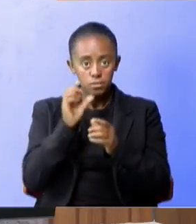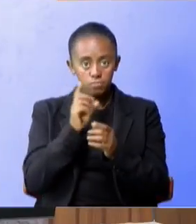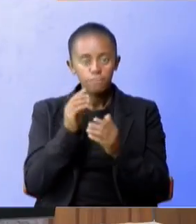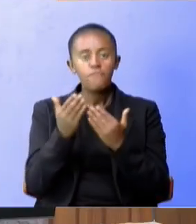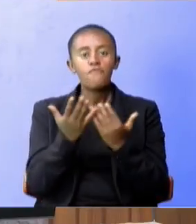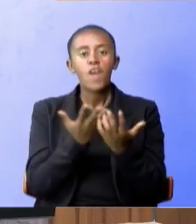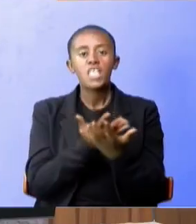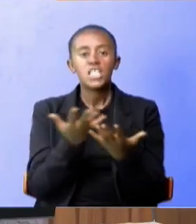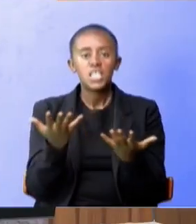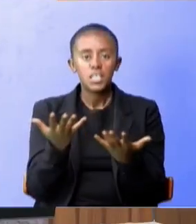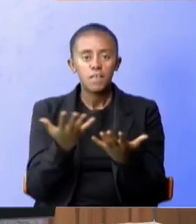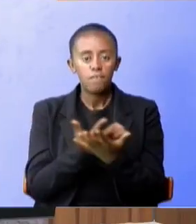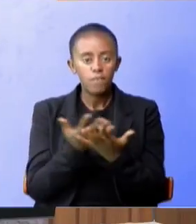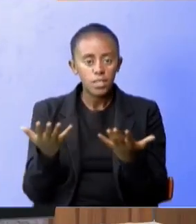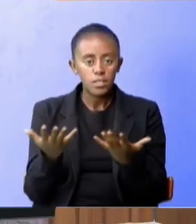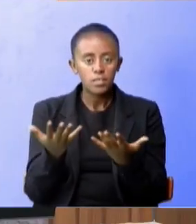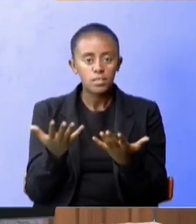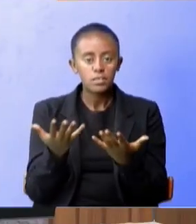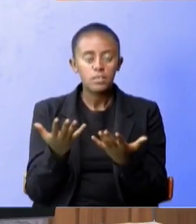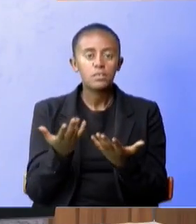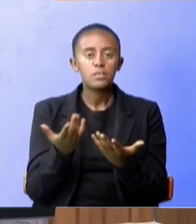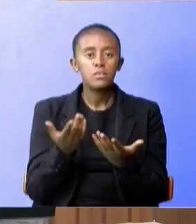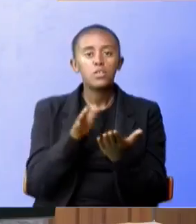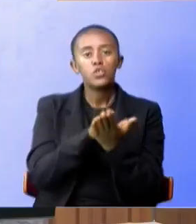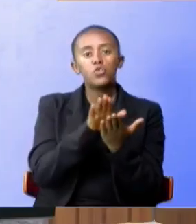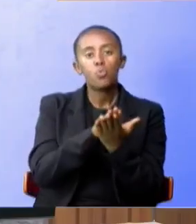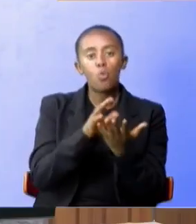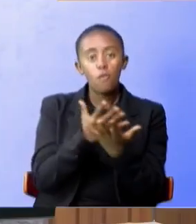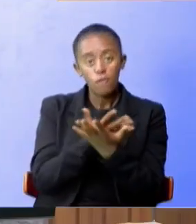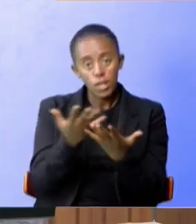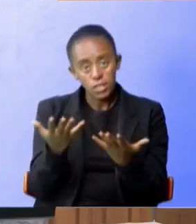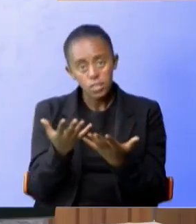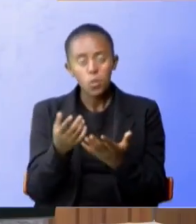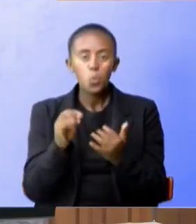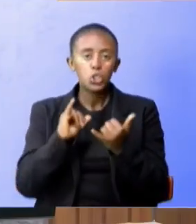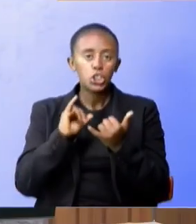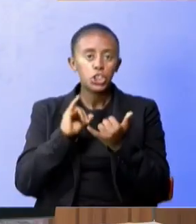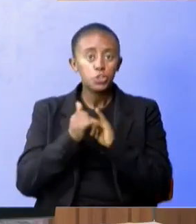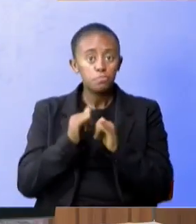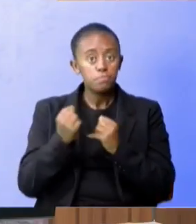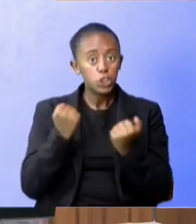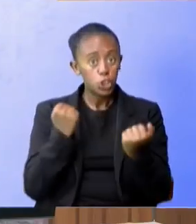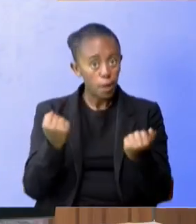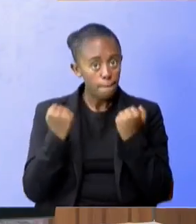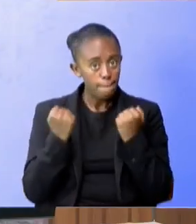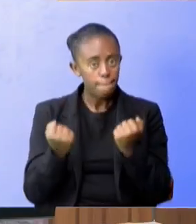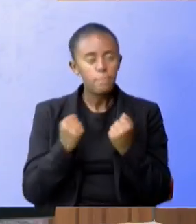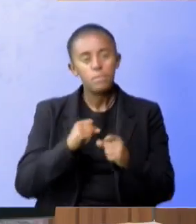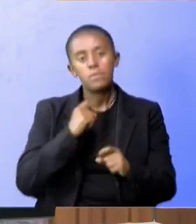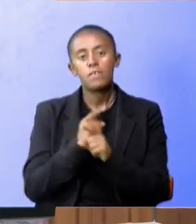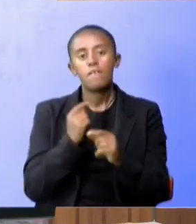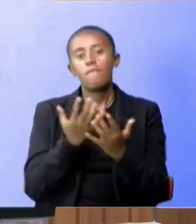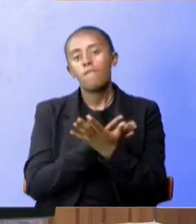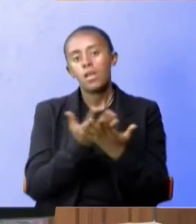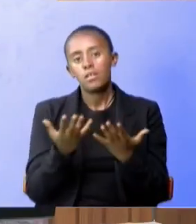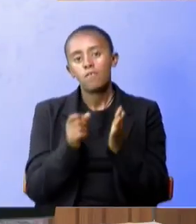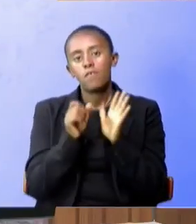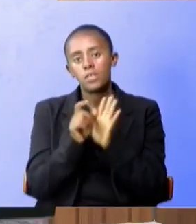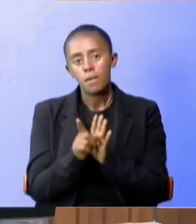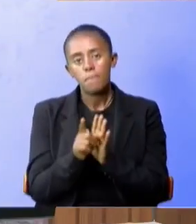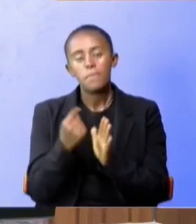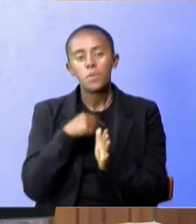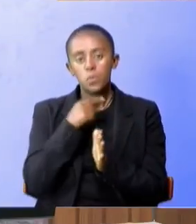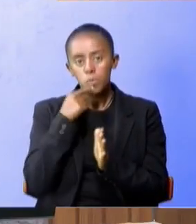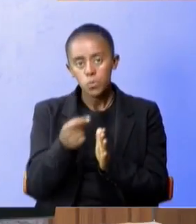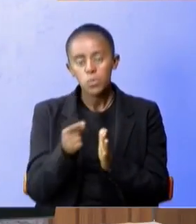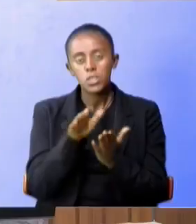facilities. So we gave examples like schools, like gyms, having the right facilities. For example, we